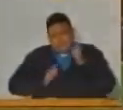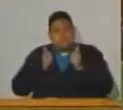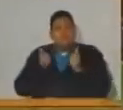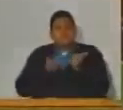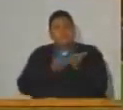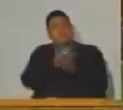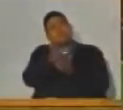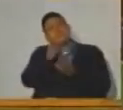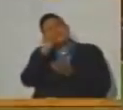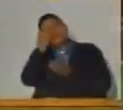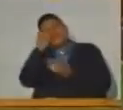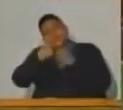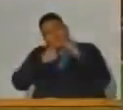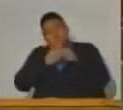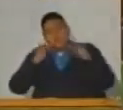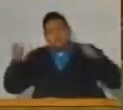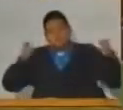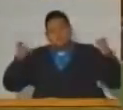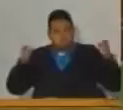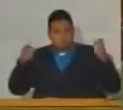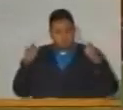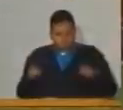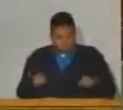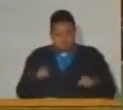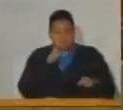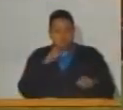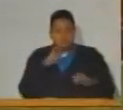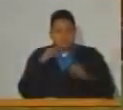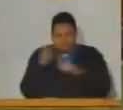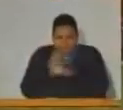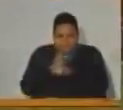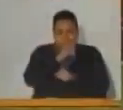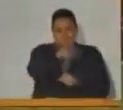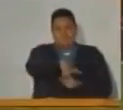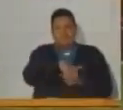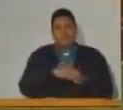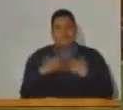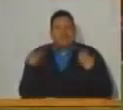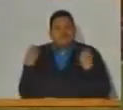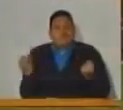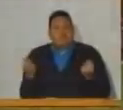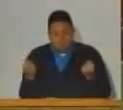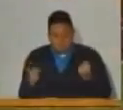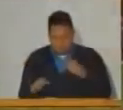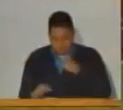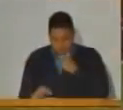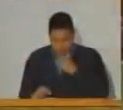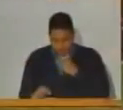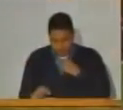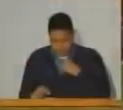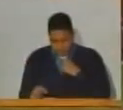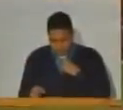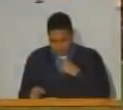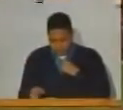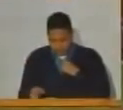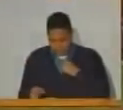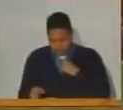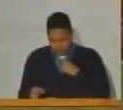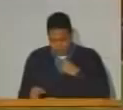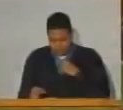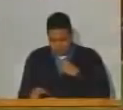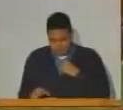the first year of its administration to tackle them. Health. Primary health